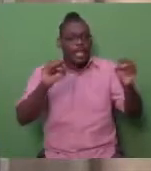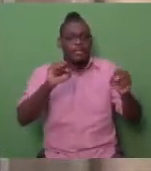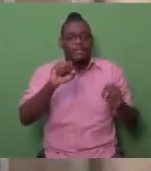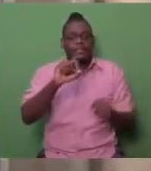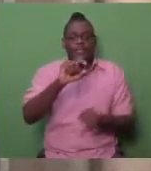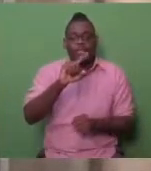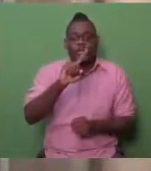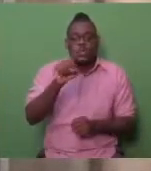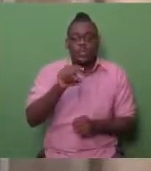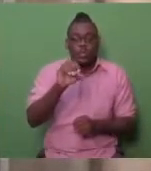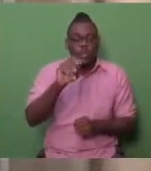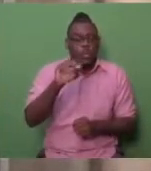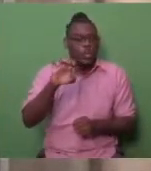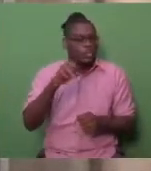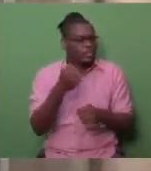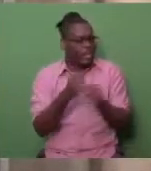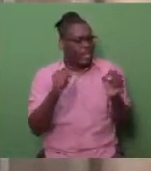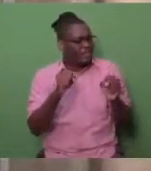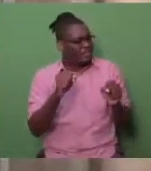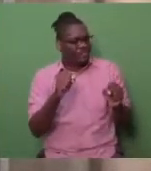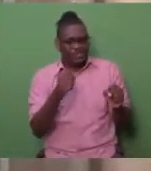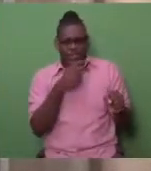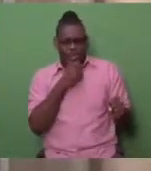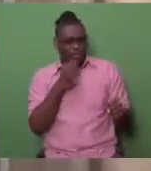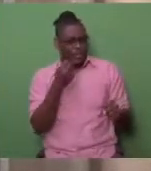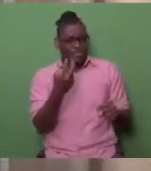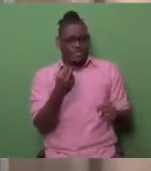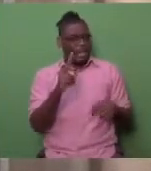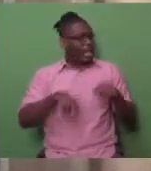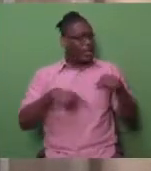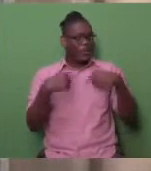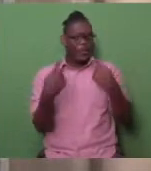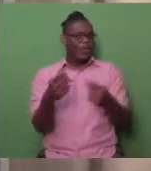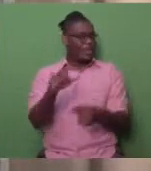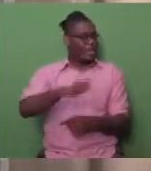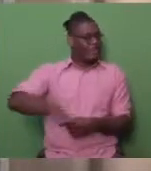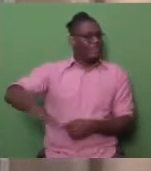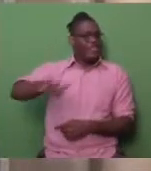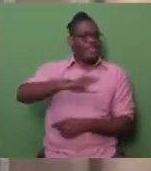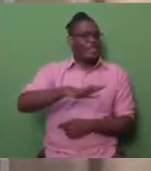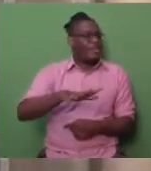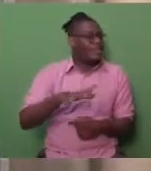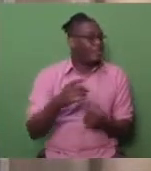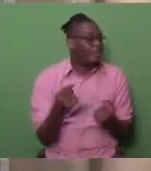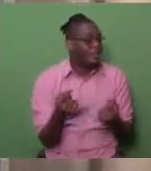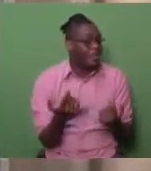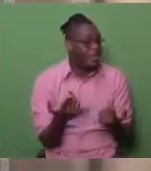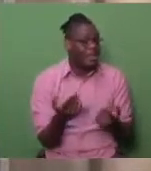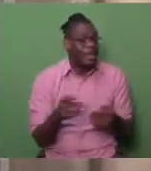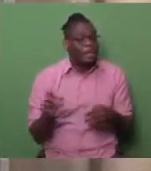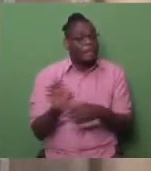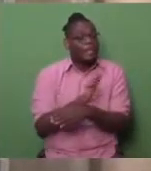this safe zone policy is impractical for hotels. In Tobago, it eliminates any